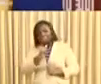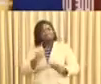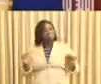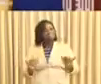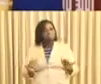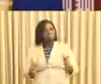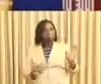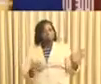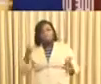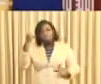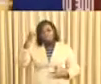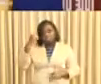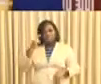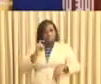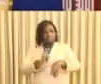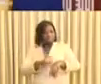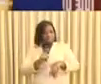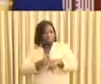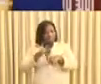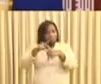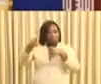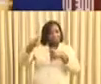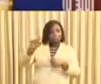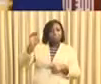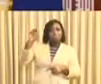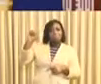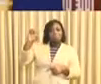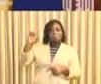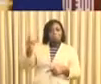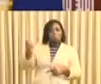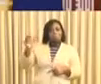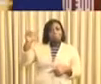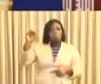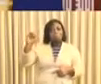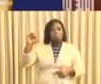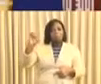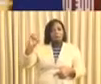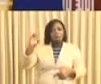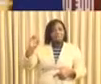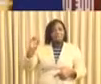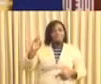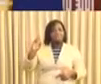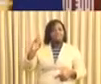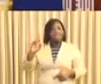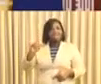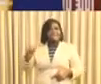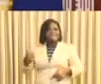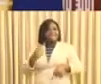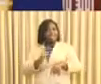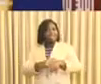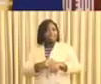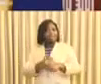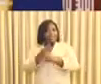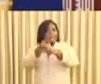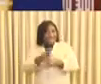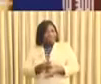Muhammad, sallallahu alayhi wasallam, any time there was heavy rain, he admonished the faithful through